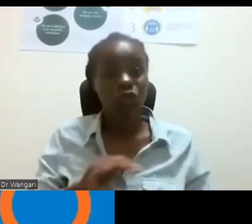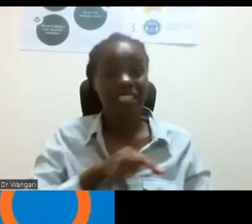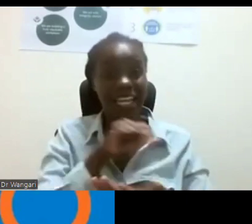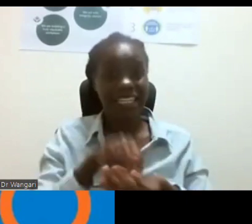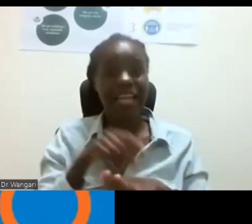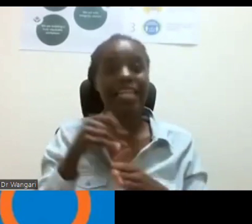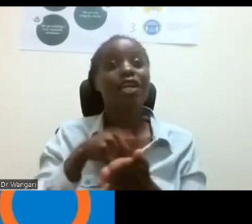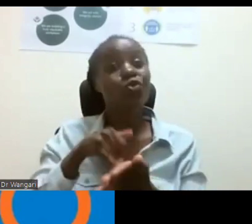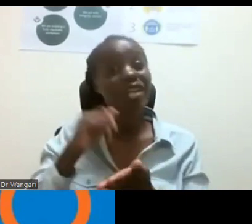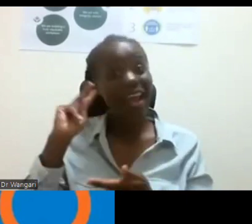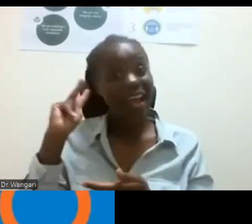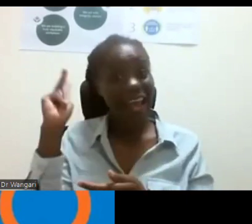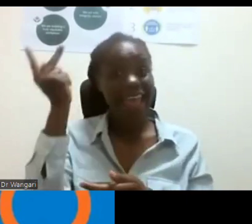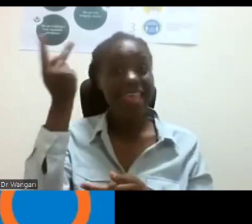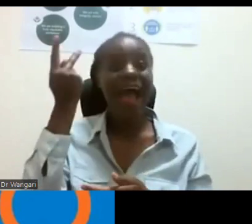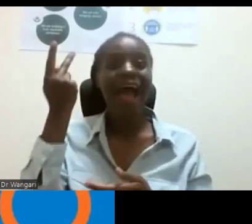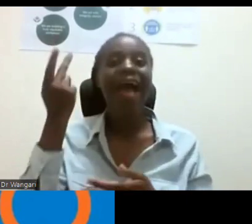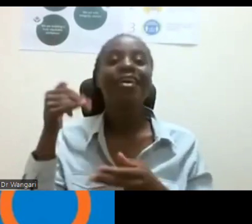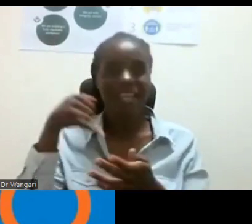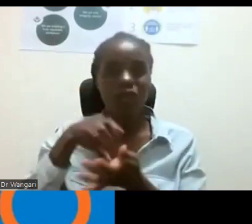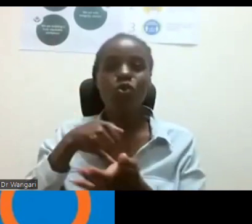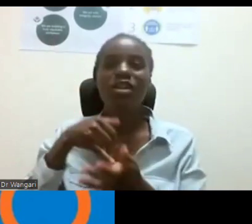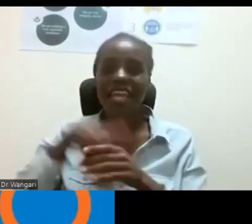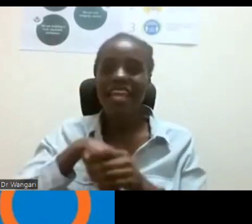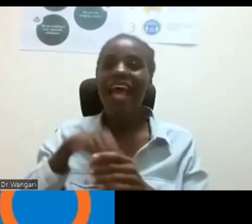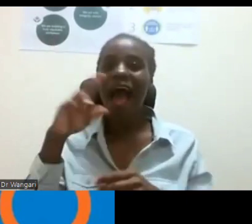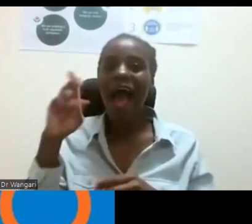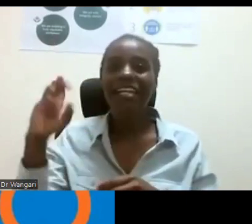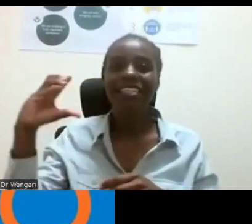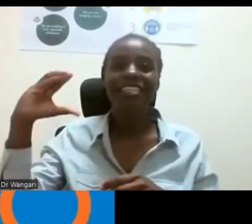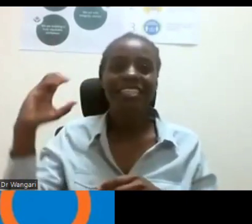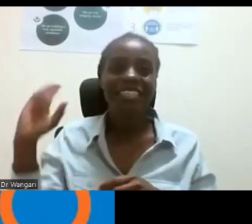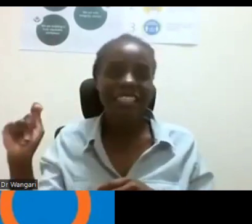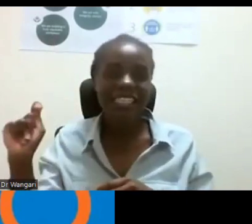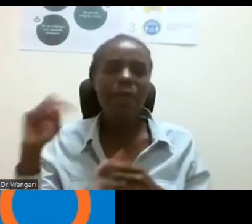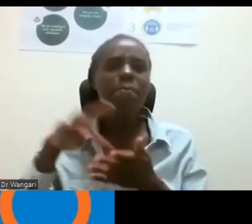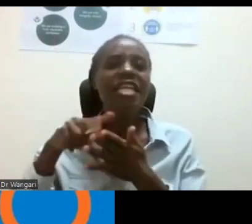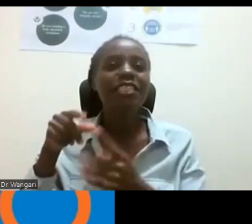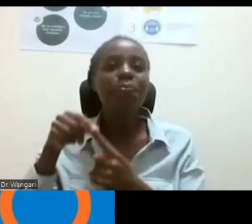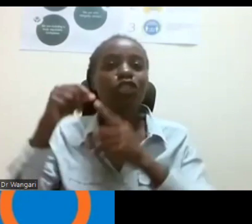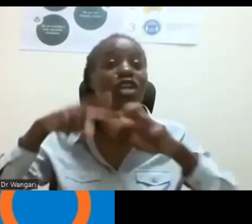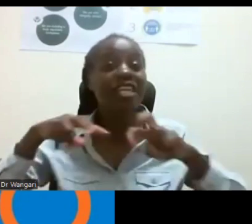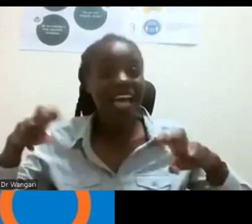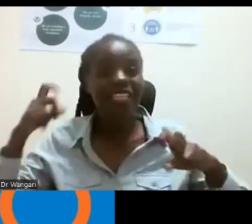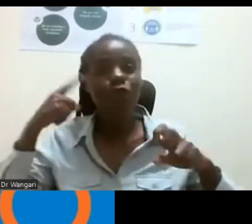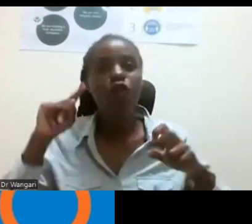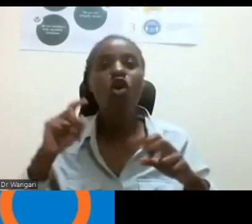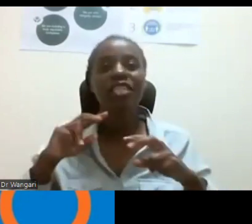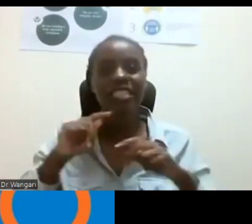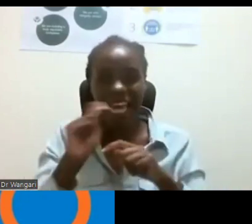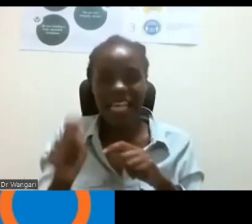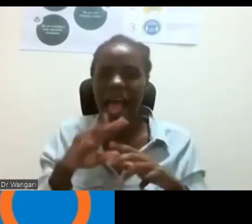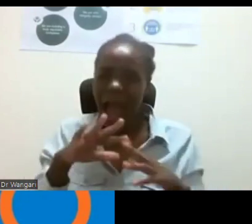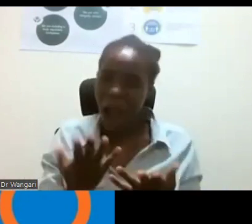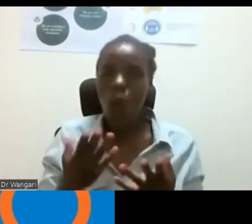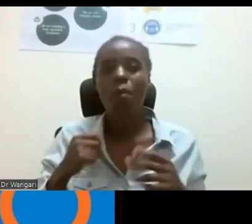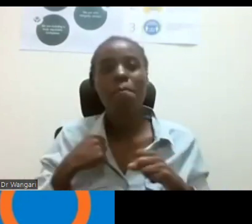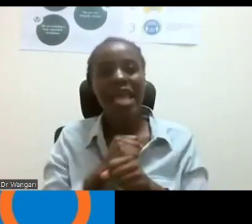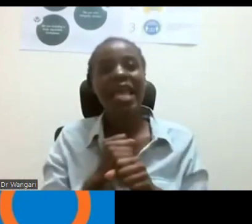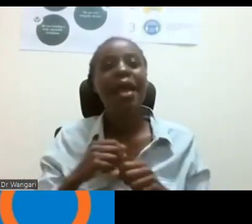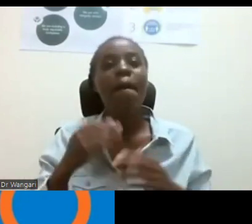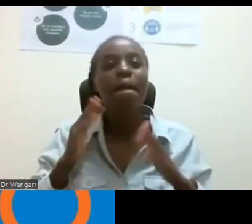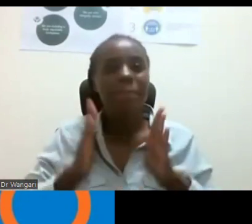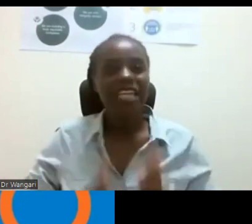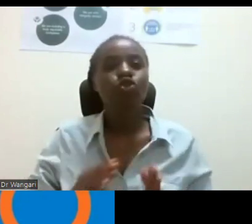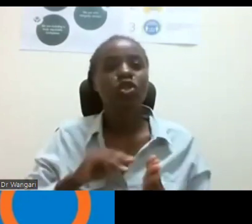in a cluster randomized trial where we worked with public health clinics in communities where FGM was highly prevalent. So there's a number of